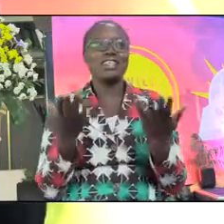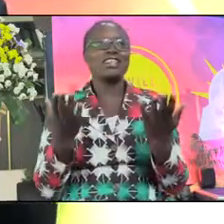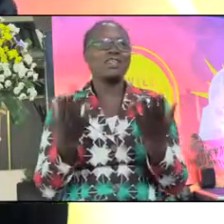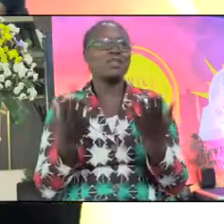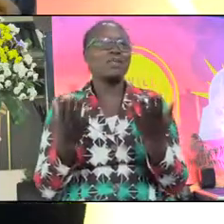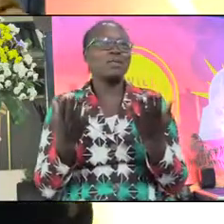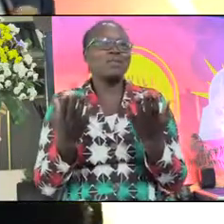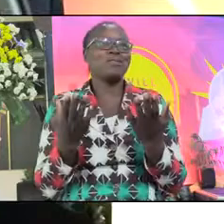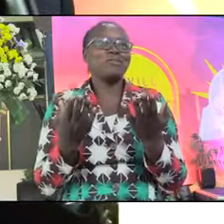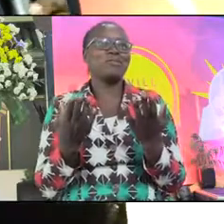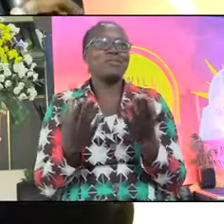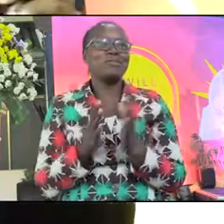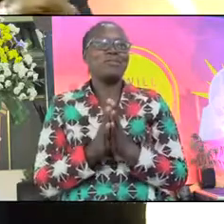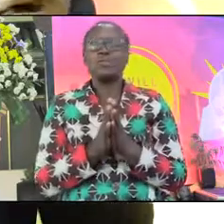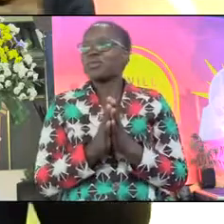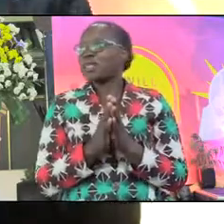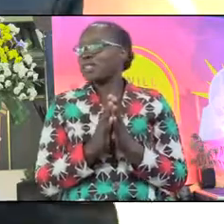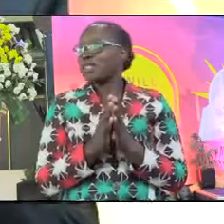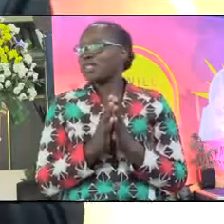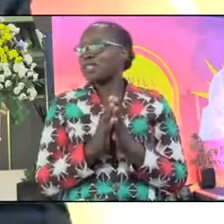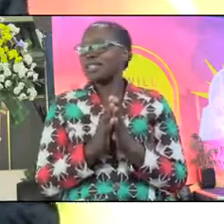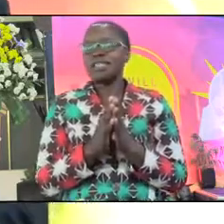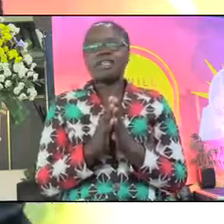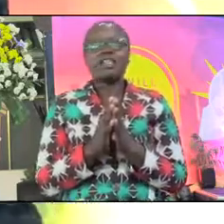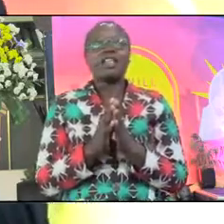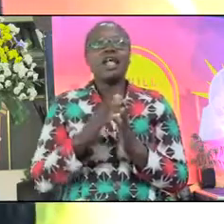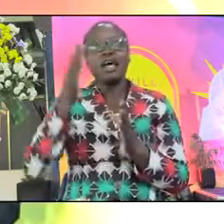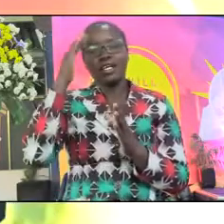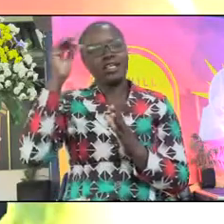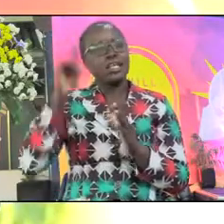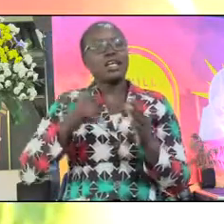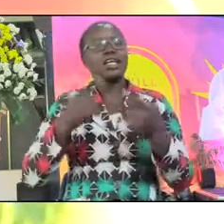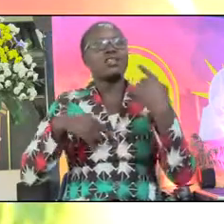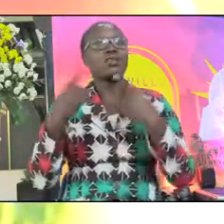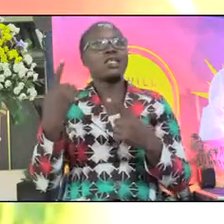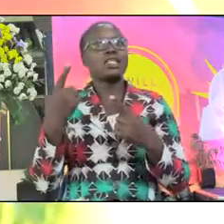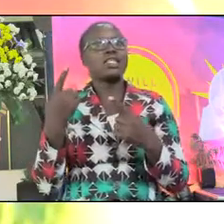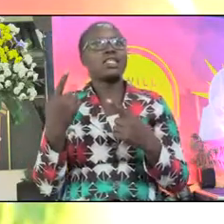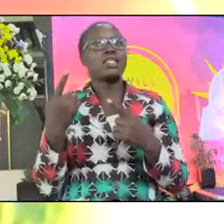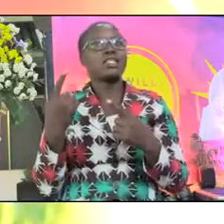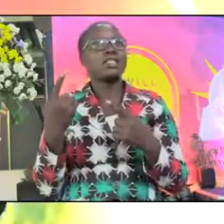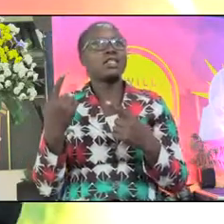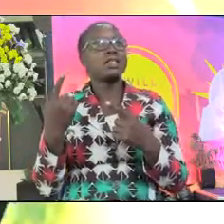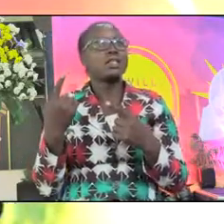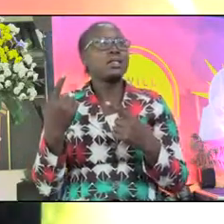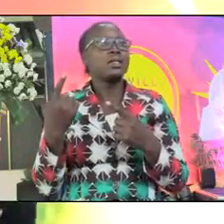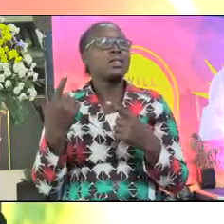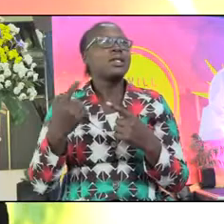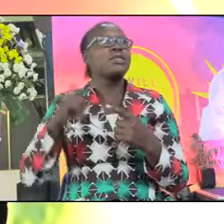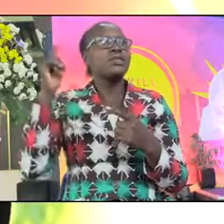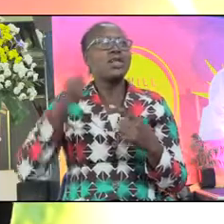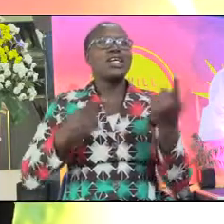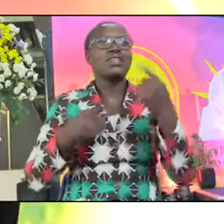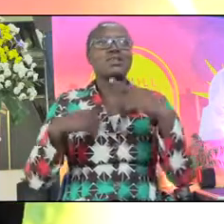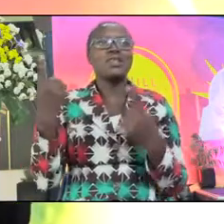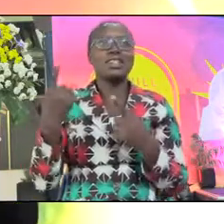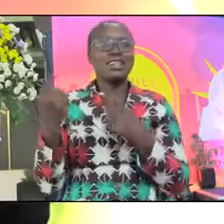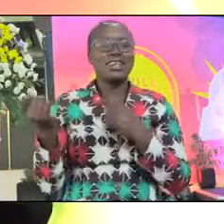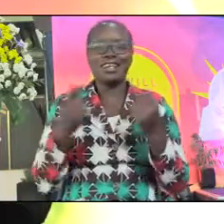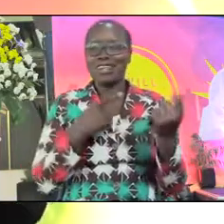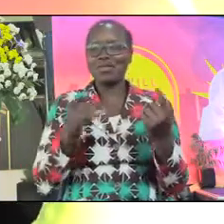And not that she's not right, but I know I can't win. Gentlemen, am I right? We can't win.